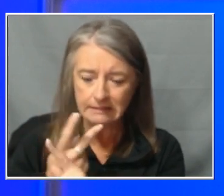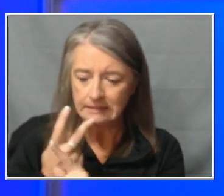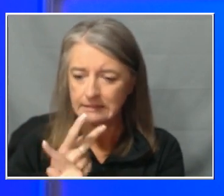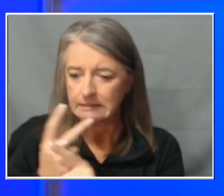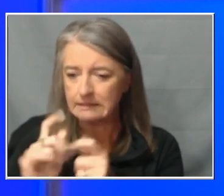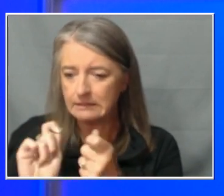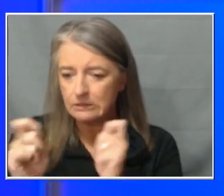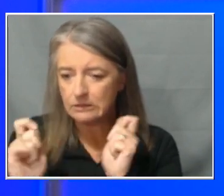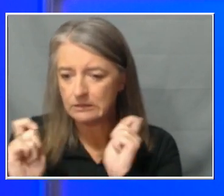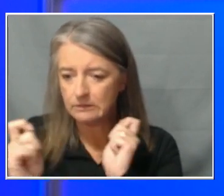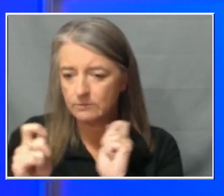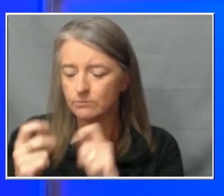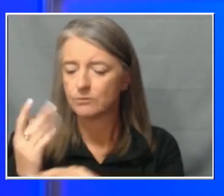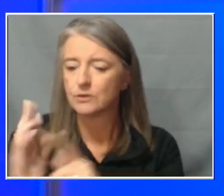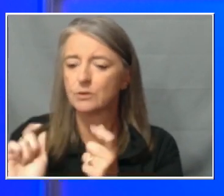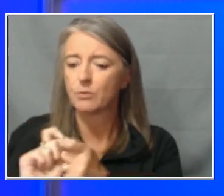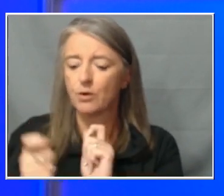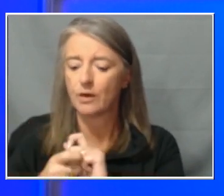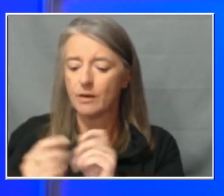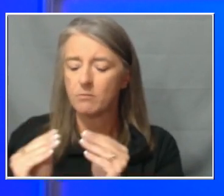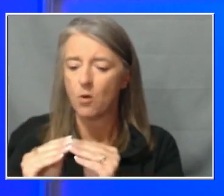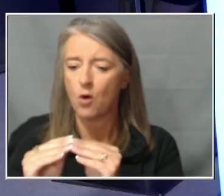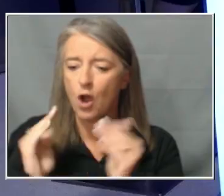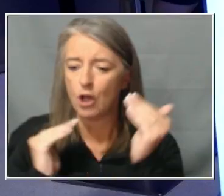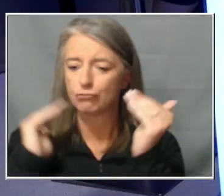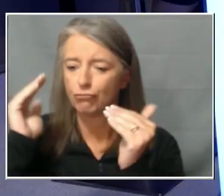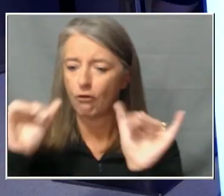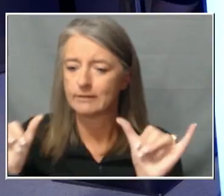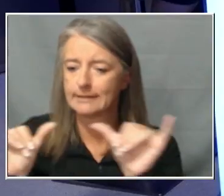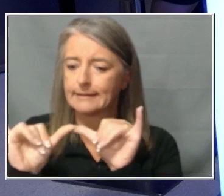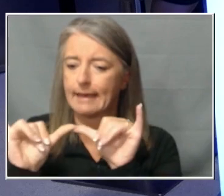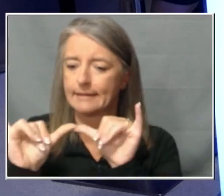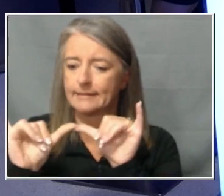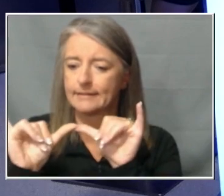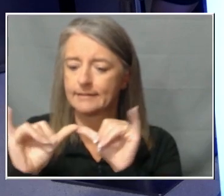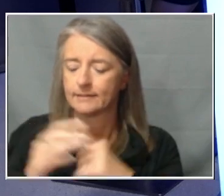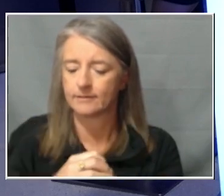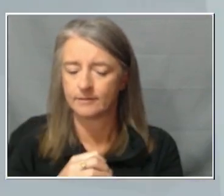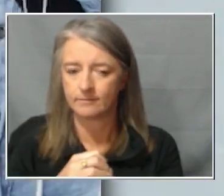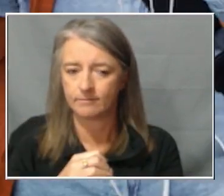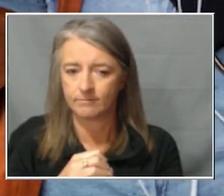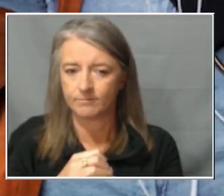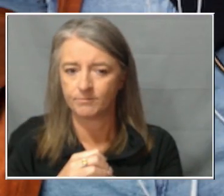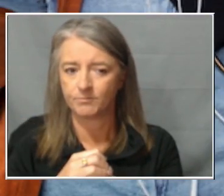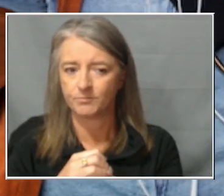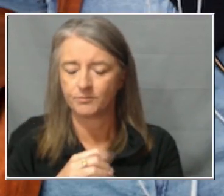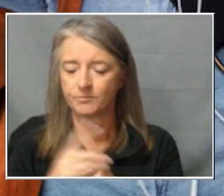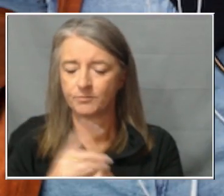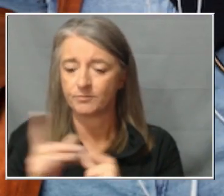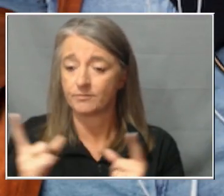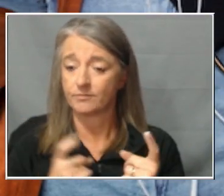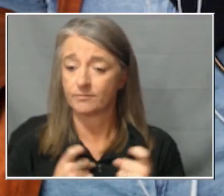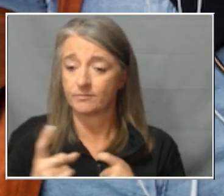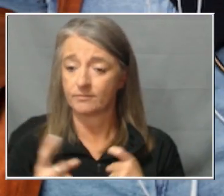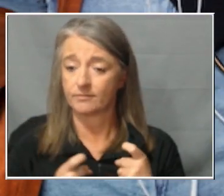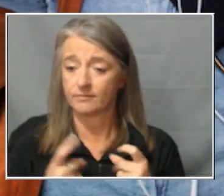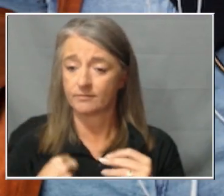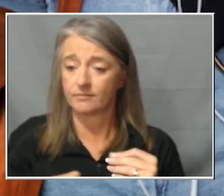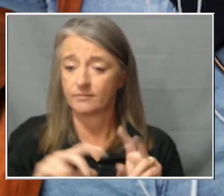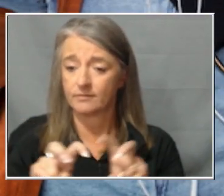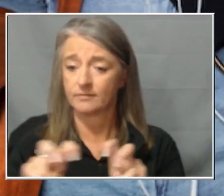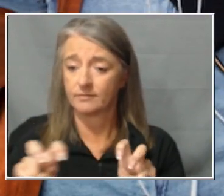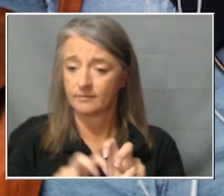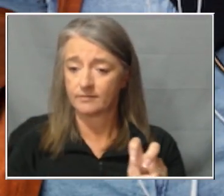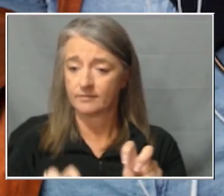programs to make them adult-sized. Be sure to ask your questions to any of our panel members here, or Eric